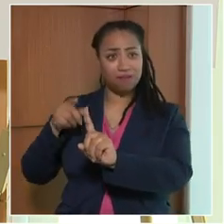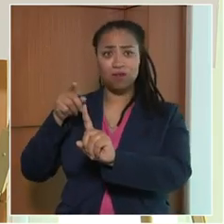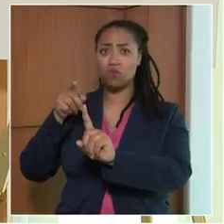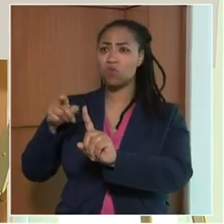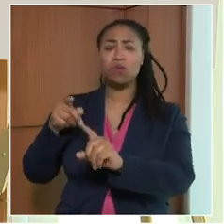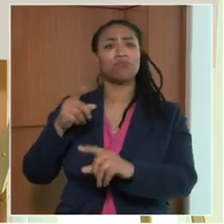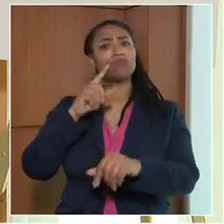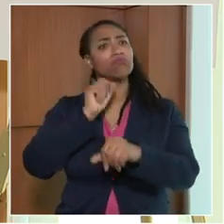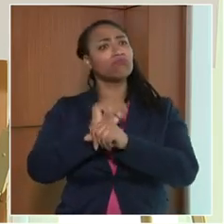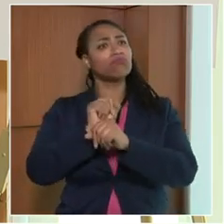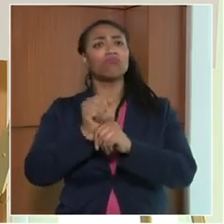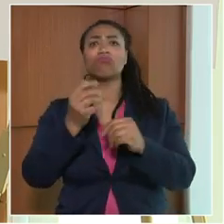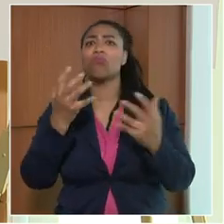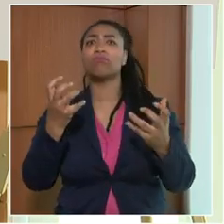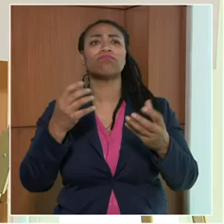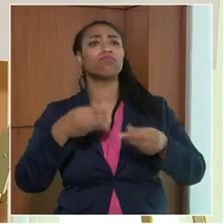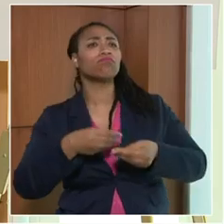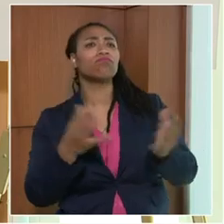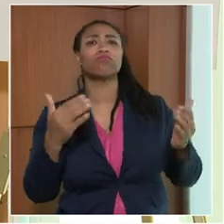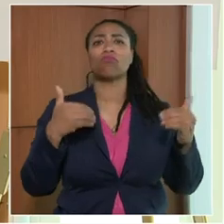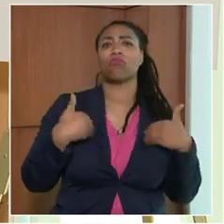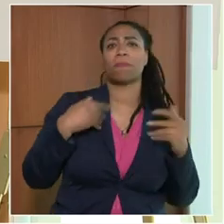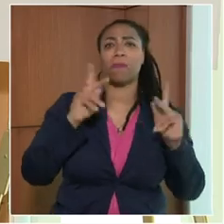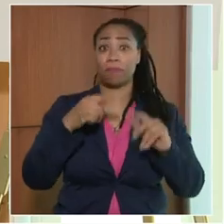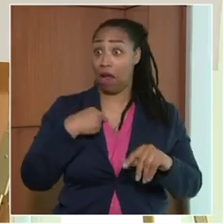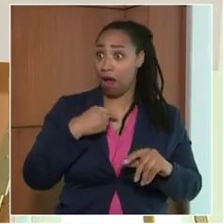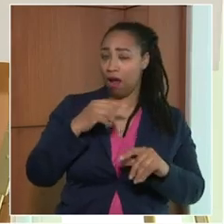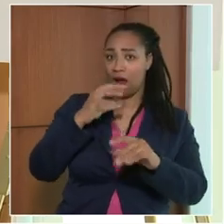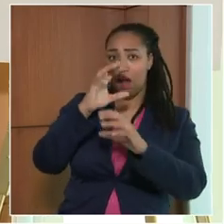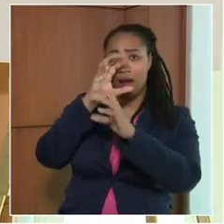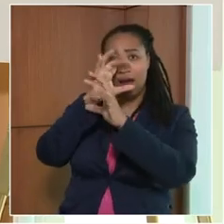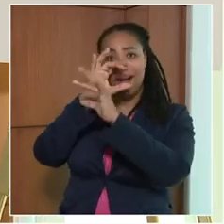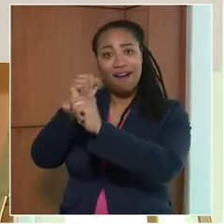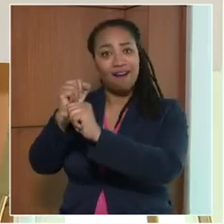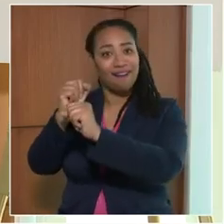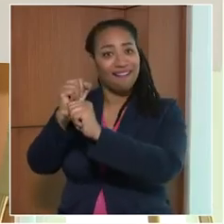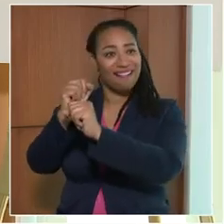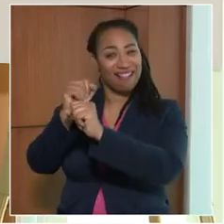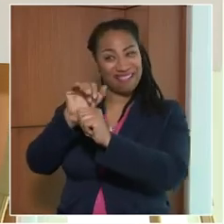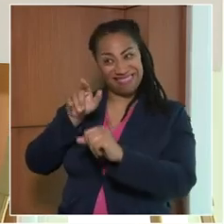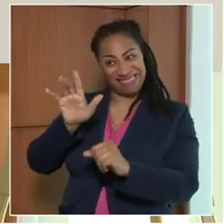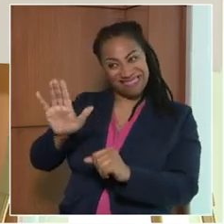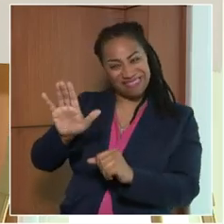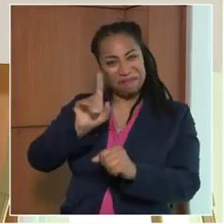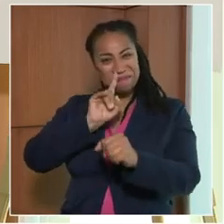people. And that commitment has served so true.